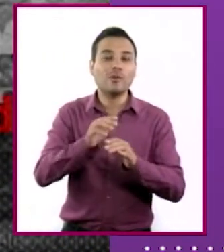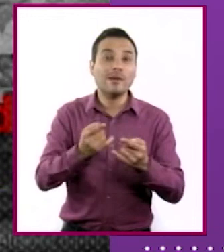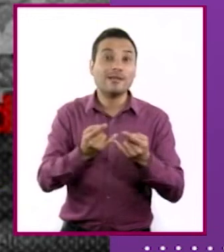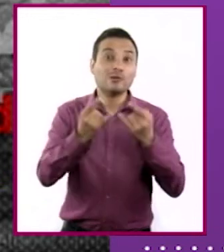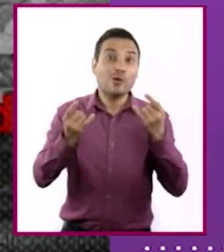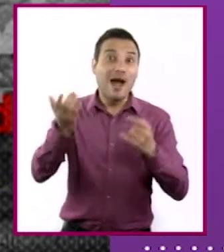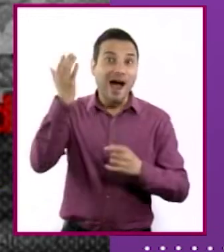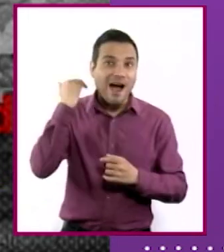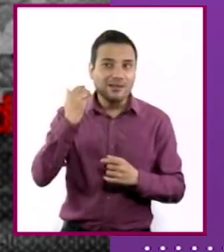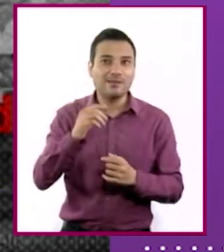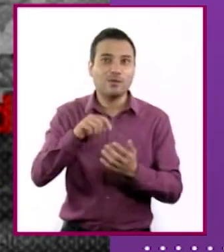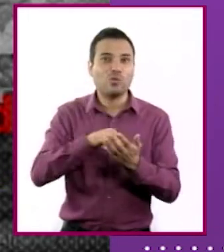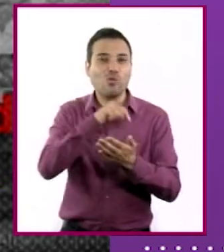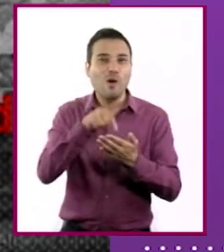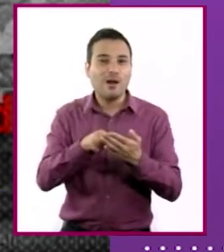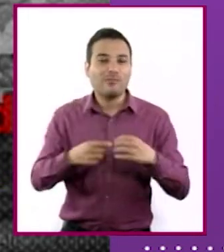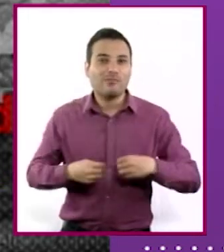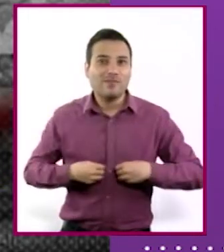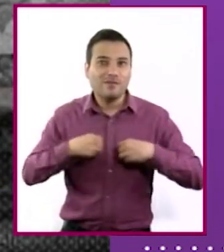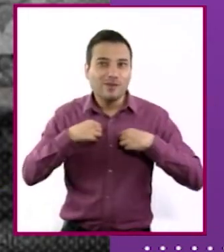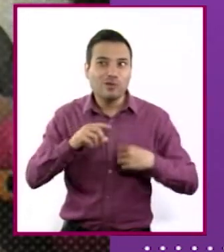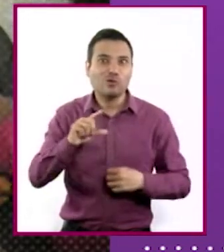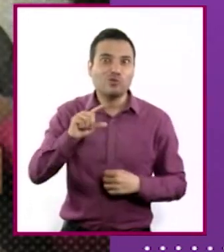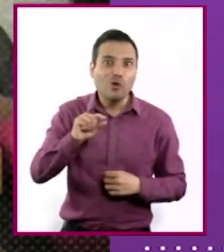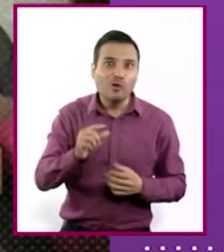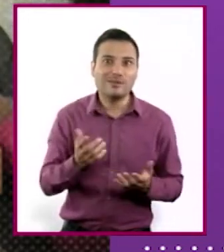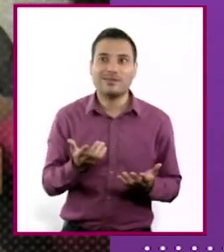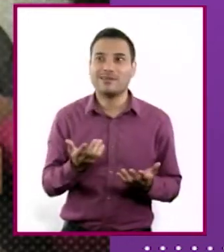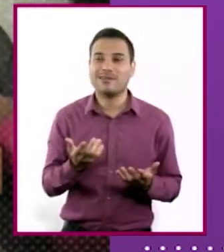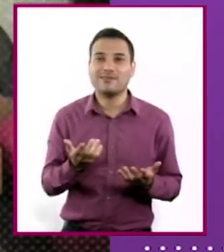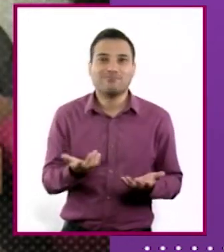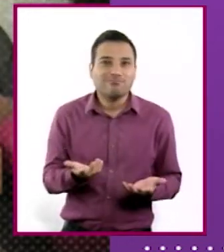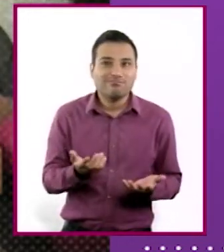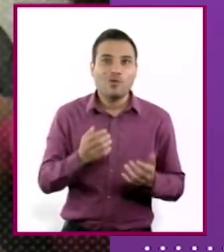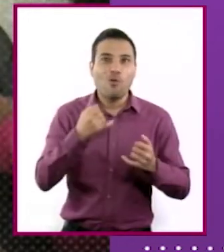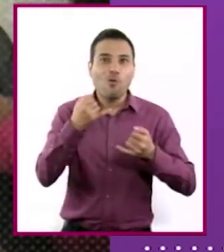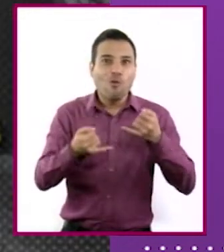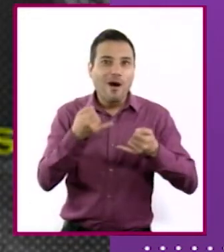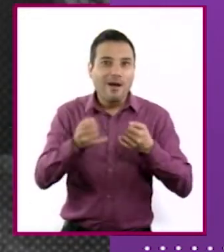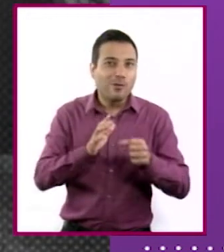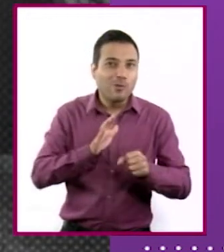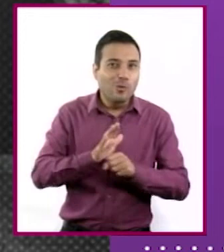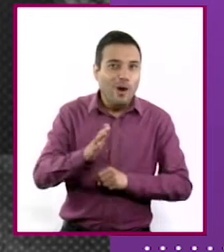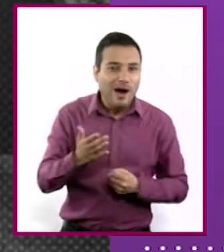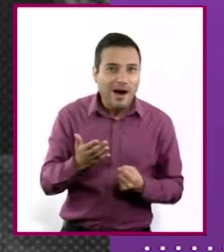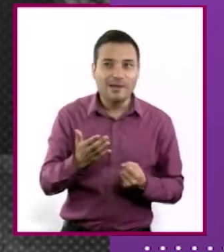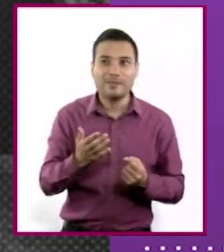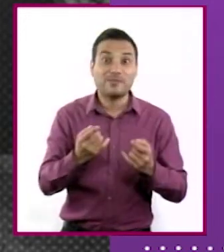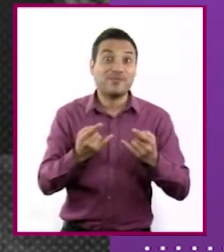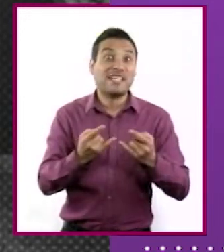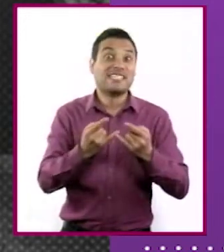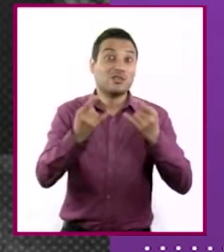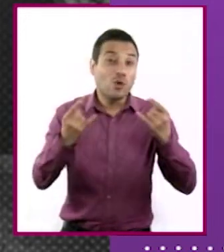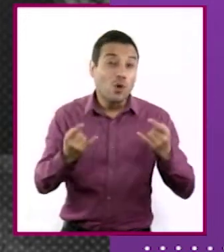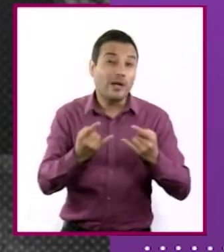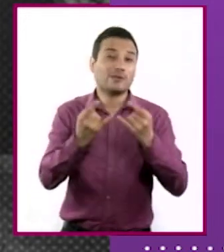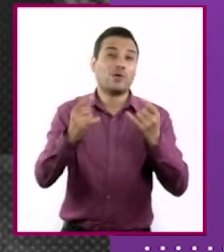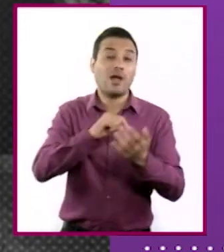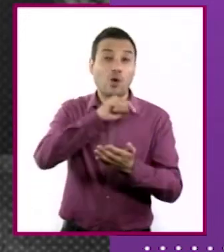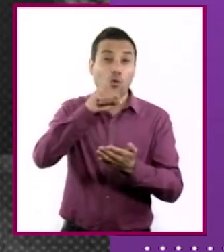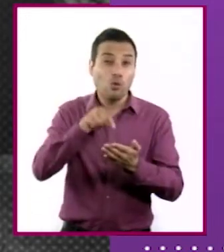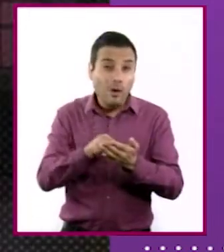The places where they lived when they were little, the games they played, Stories of the places where they